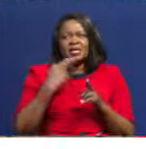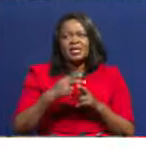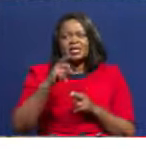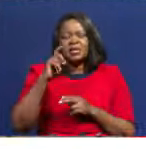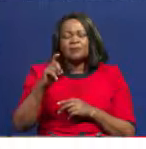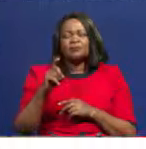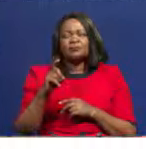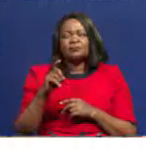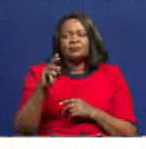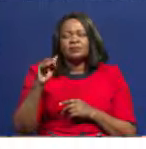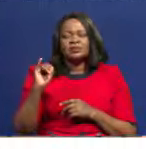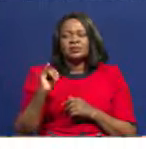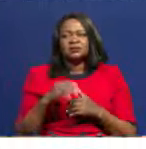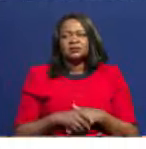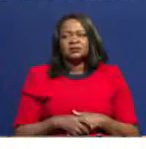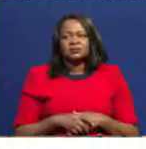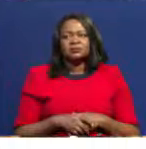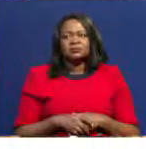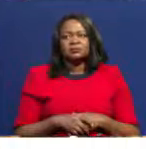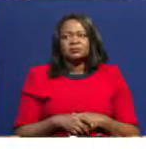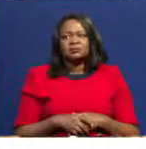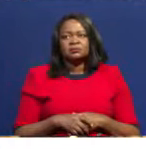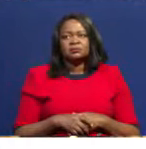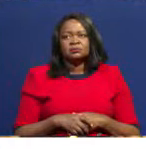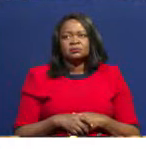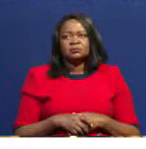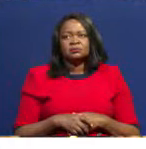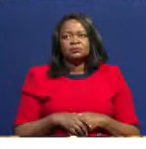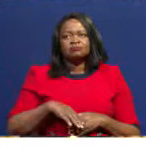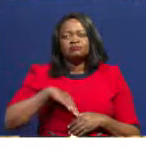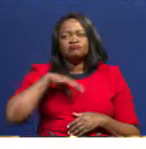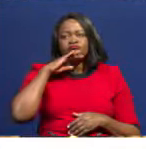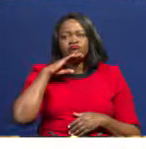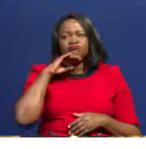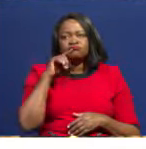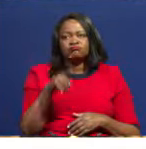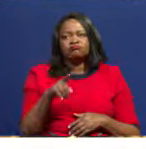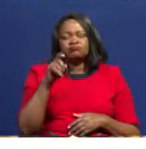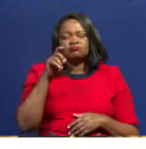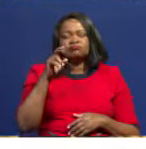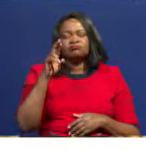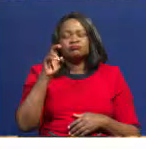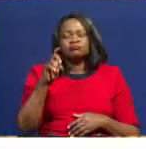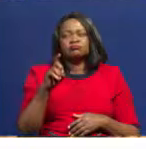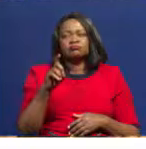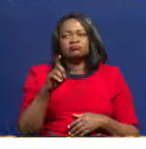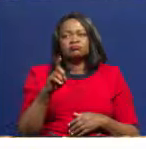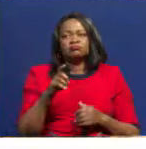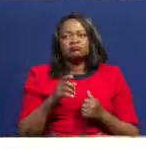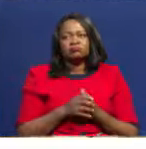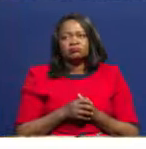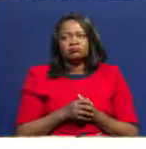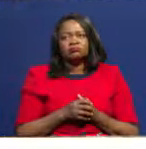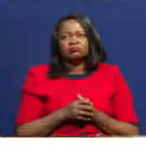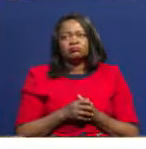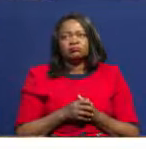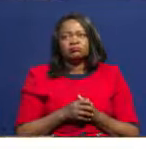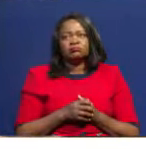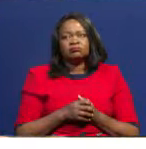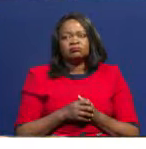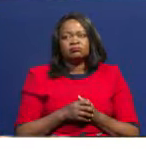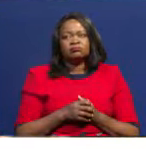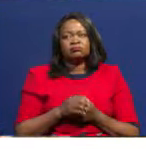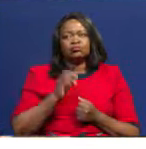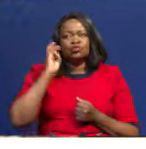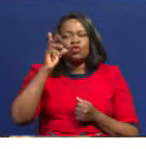Rex Masai. The death of Rex Kanyike Masai